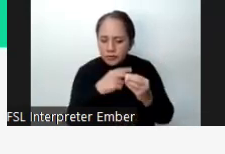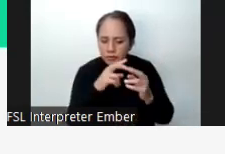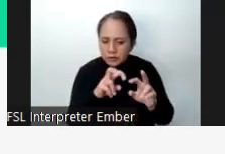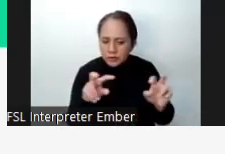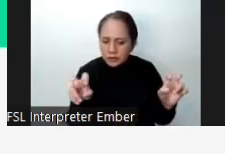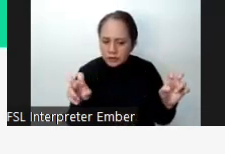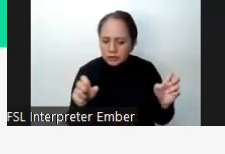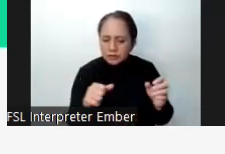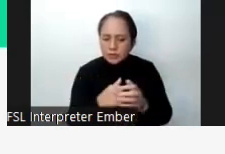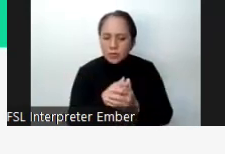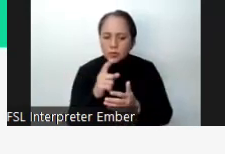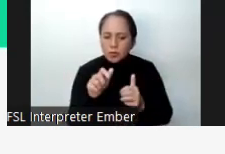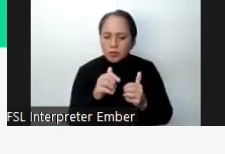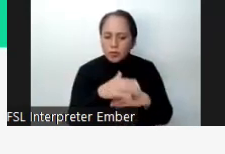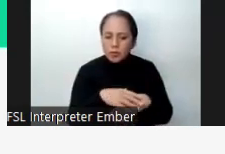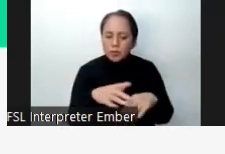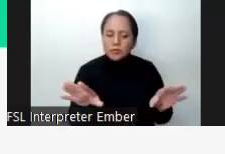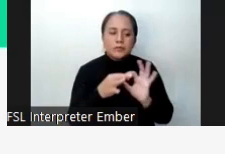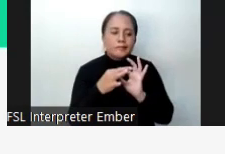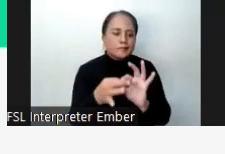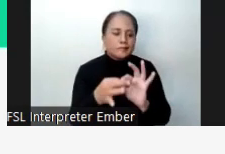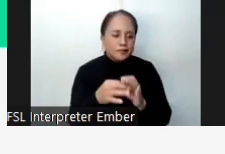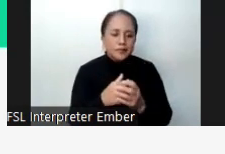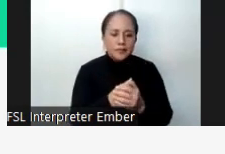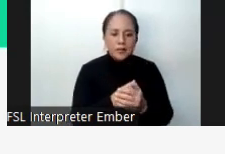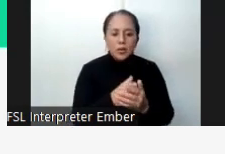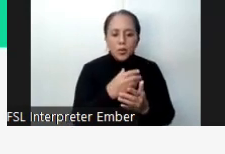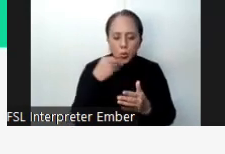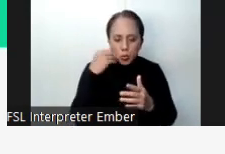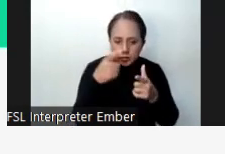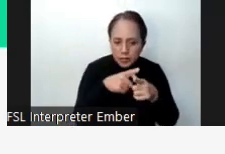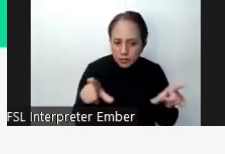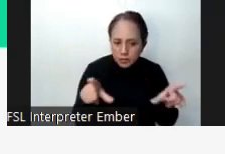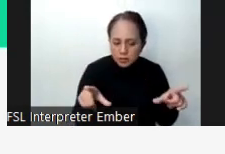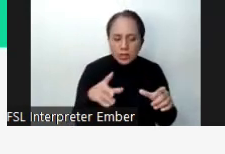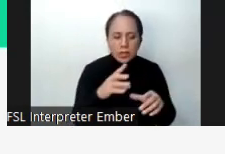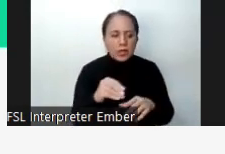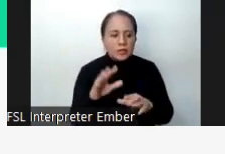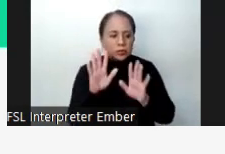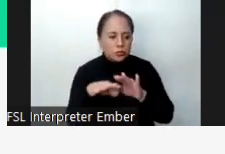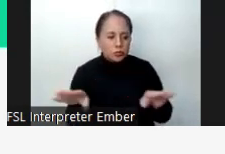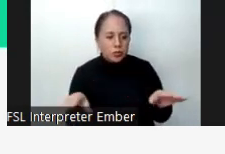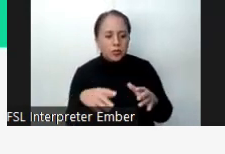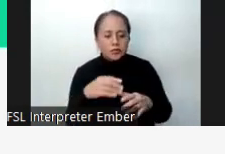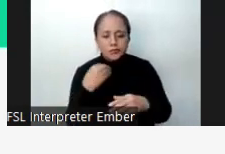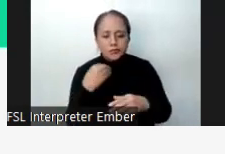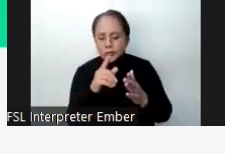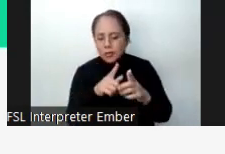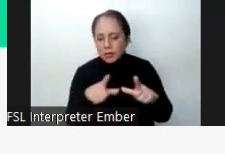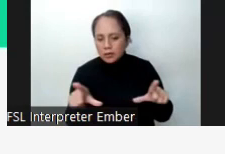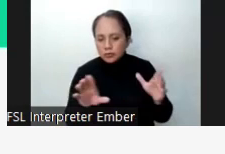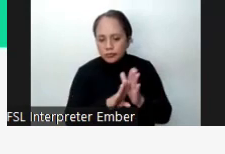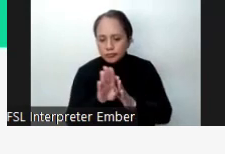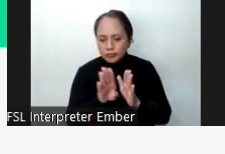or main study is on the relationship between home language environment and the children's oral language